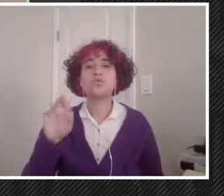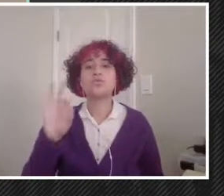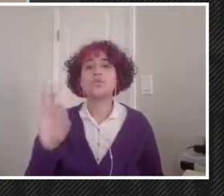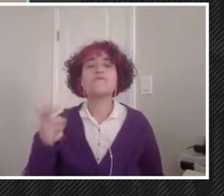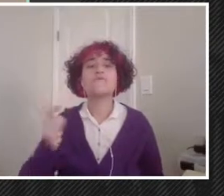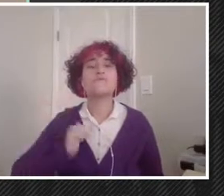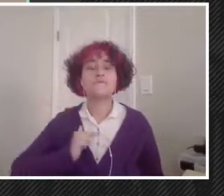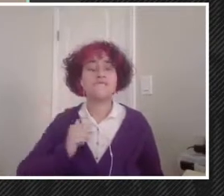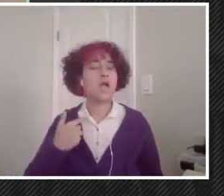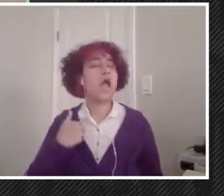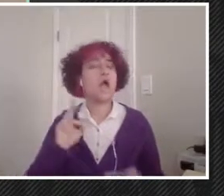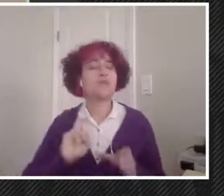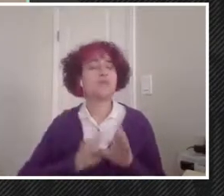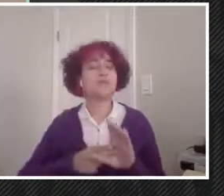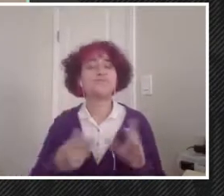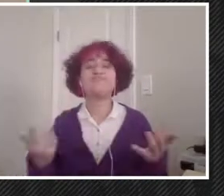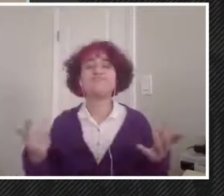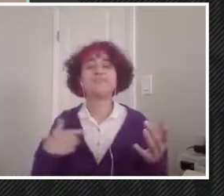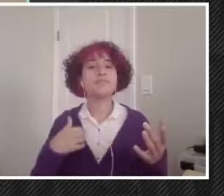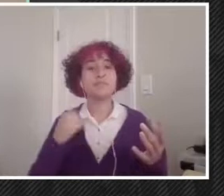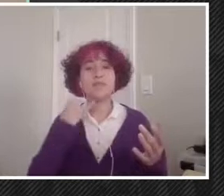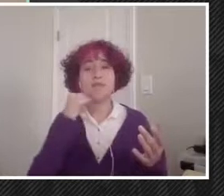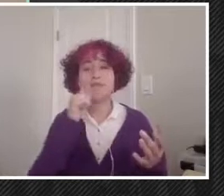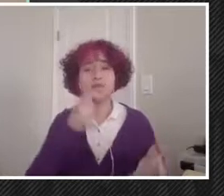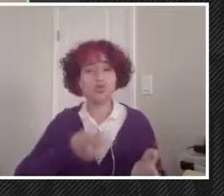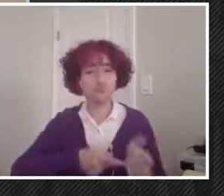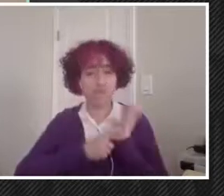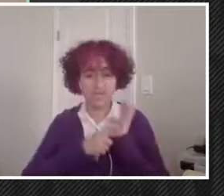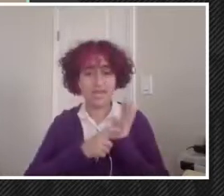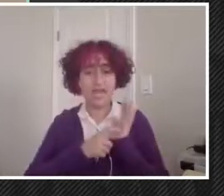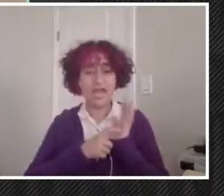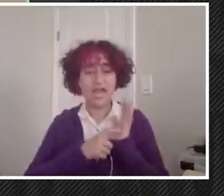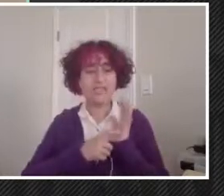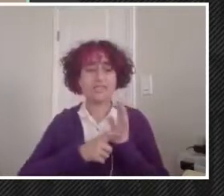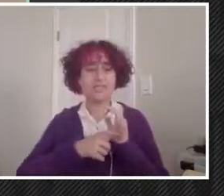recognize the varied ways that